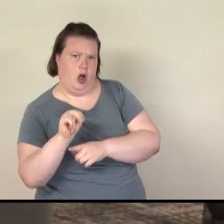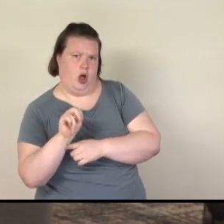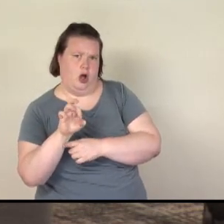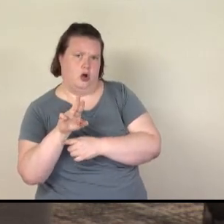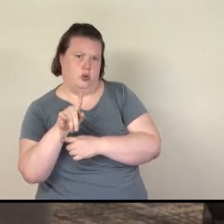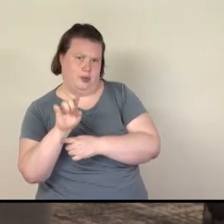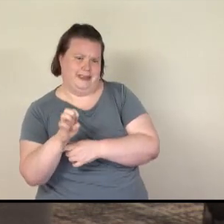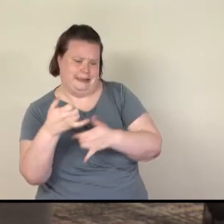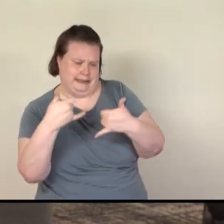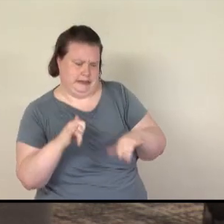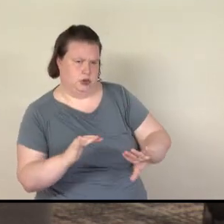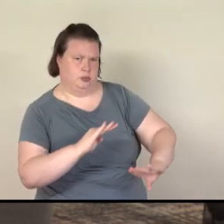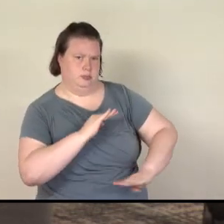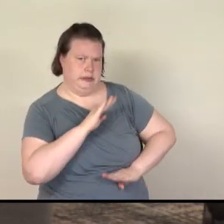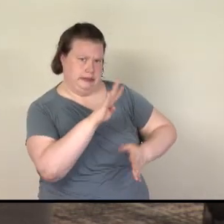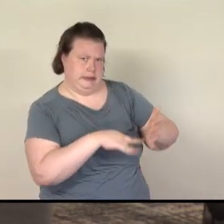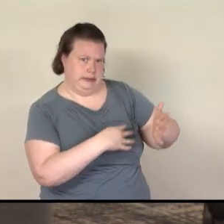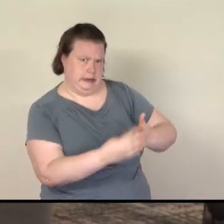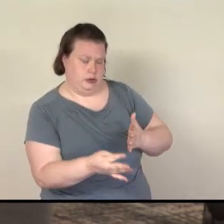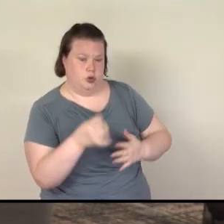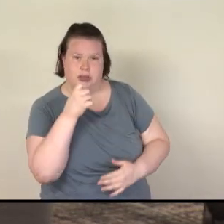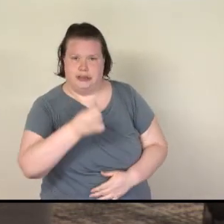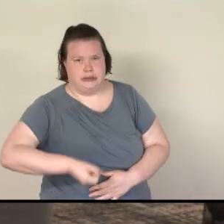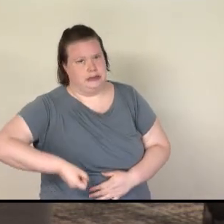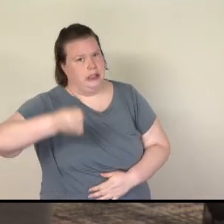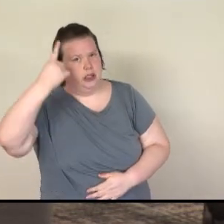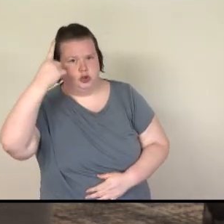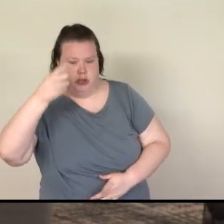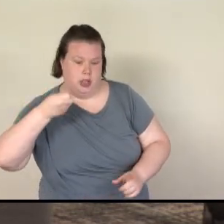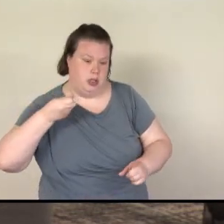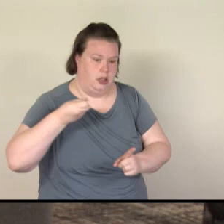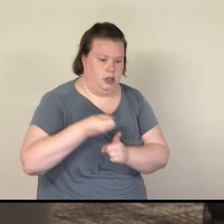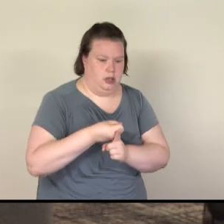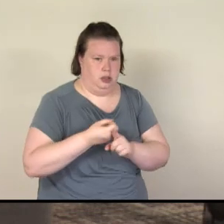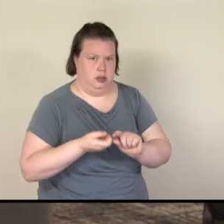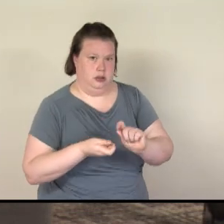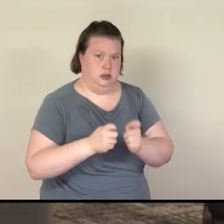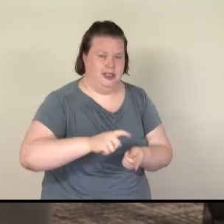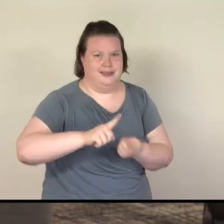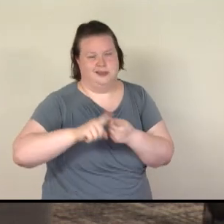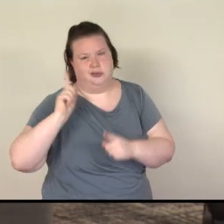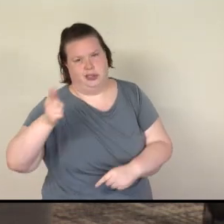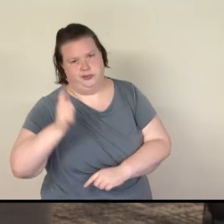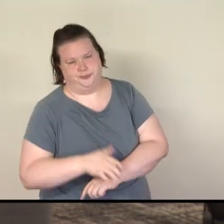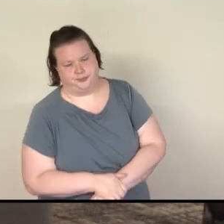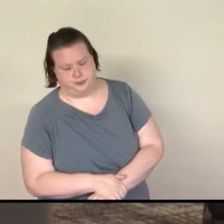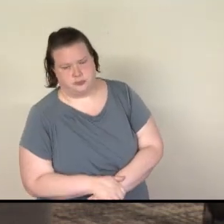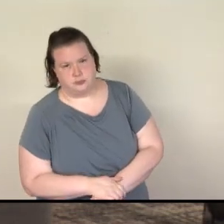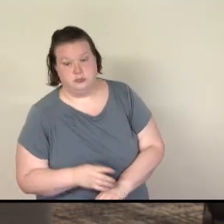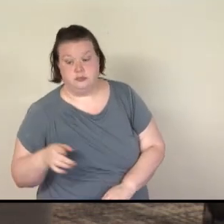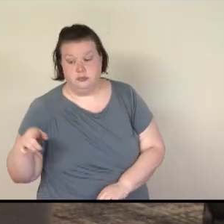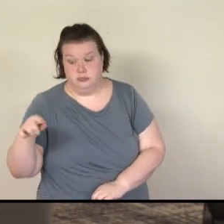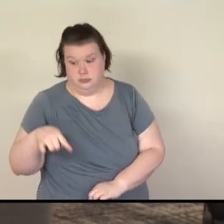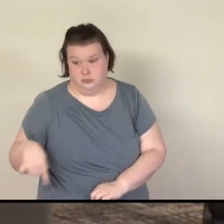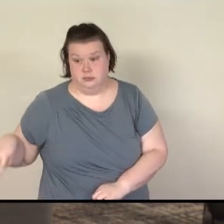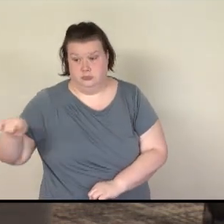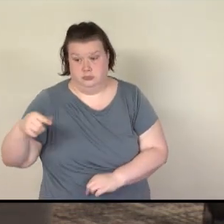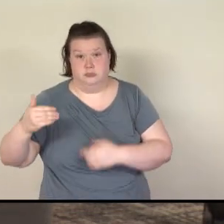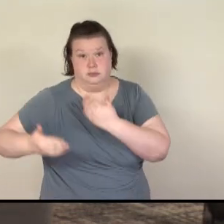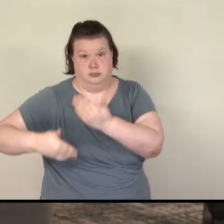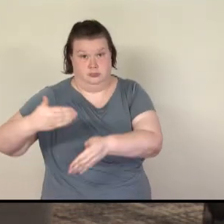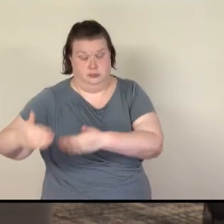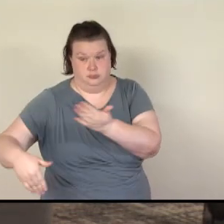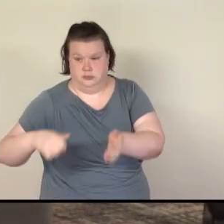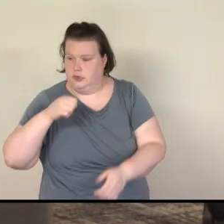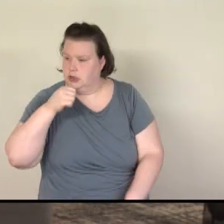schedule. They didn't realize the impact until later. And so that's why we just they proceeded. They did not